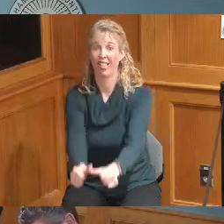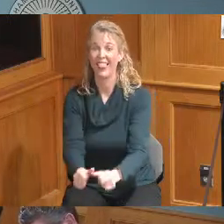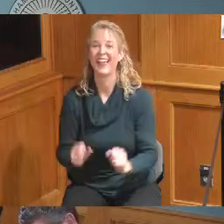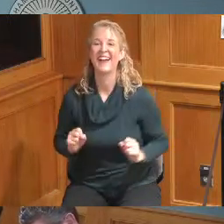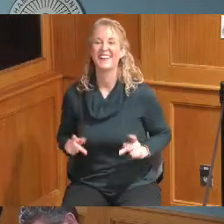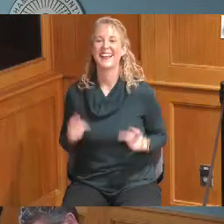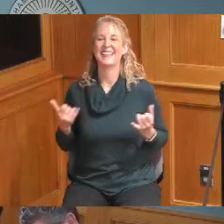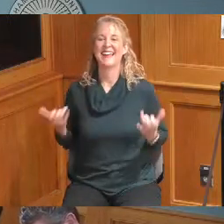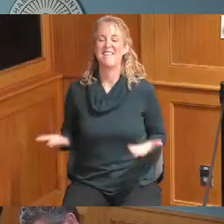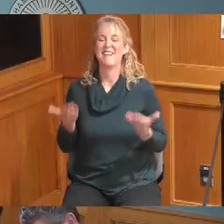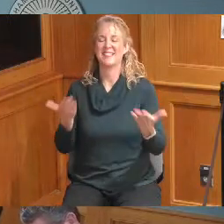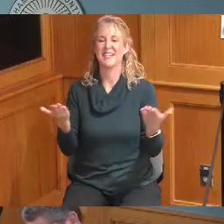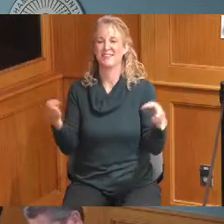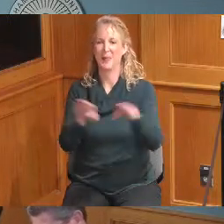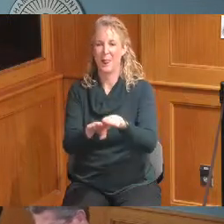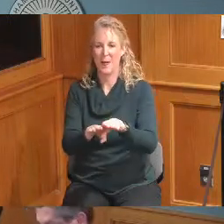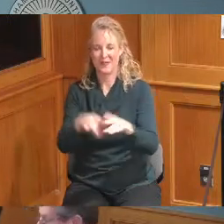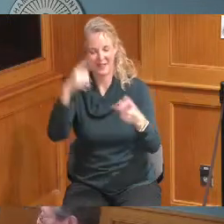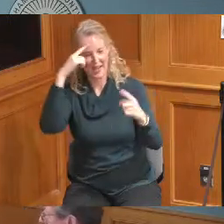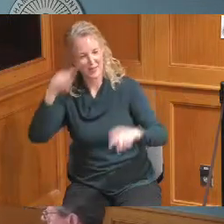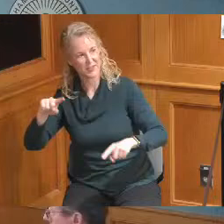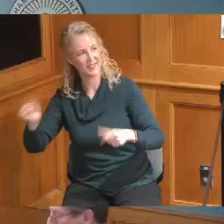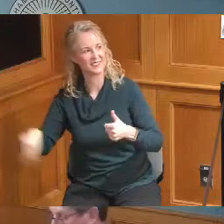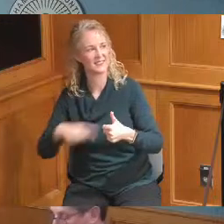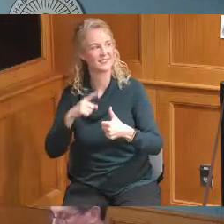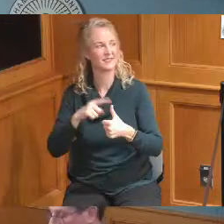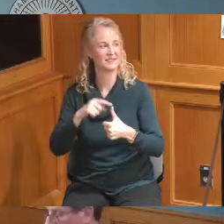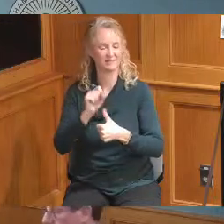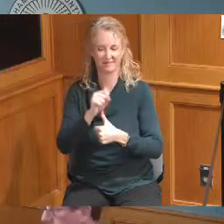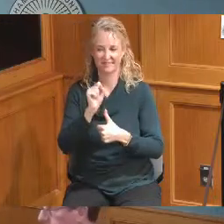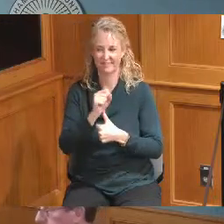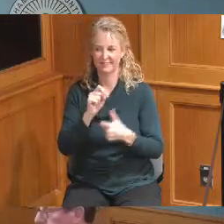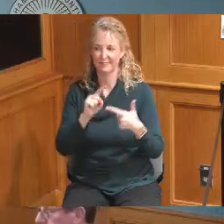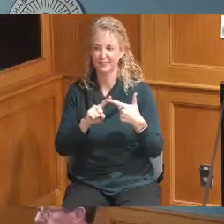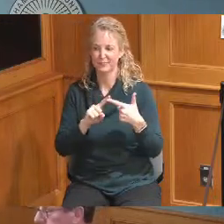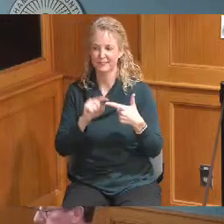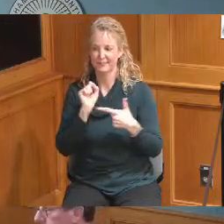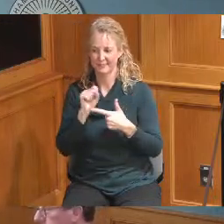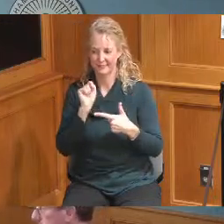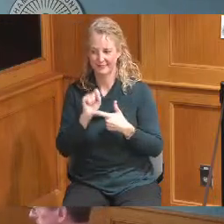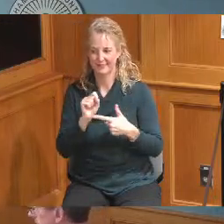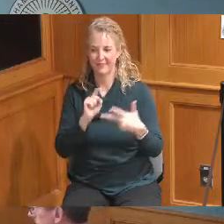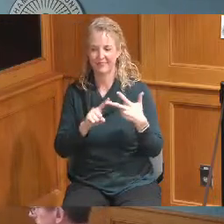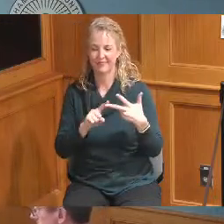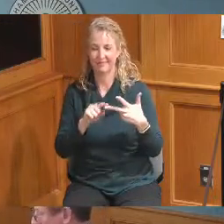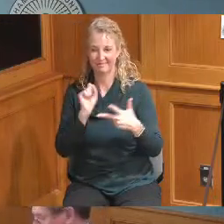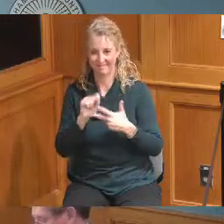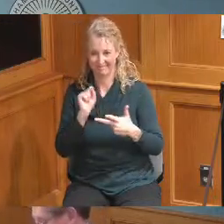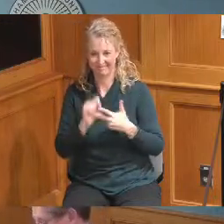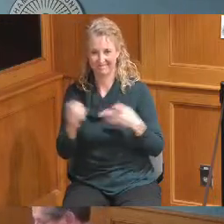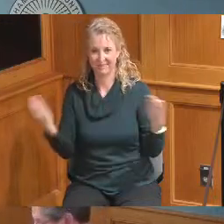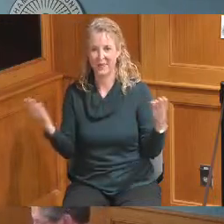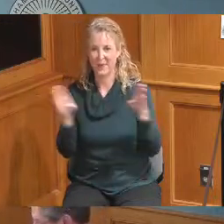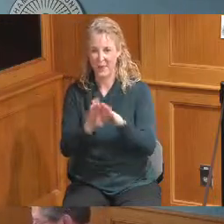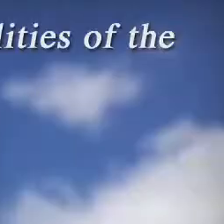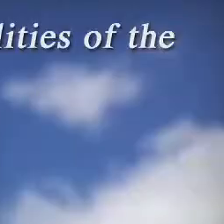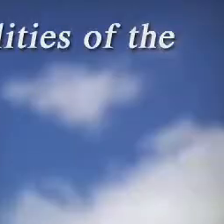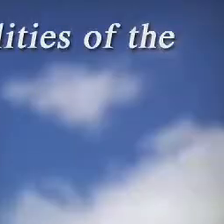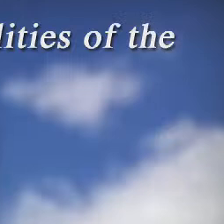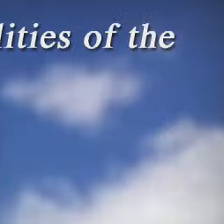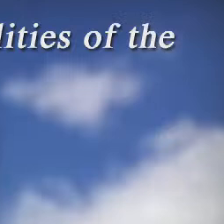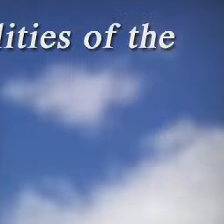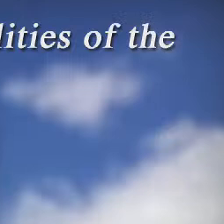going to make a motion to adjourn. Second. Commissioner Dreehouse. Yes. Commissioner Summer Dumas. Yes. Commissioner Reese. Yes. Thank you.